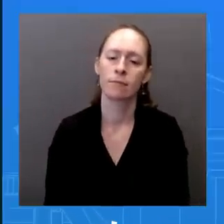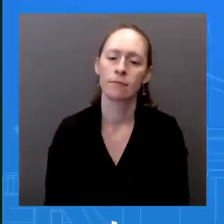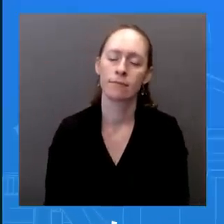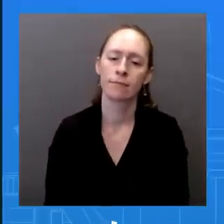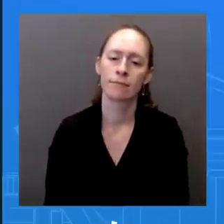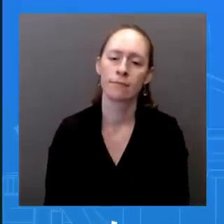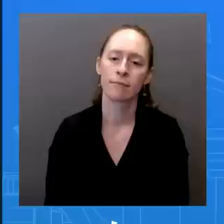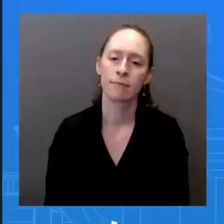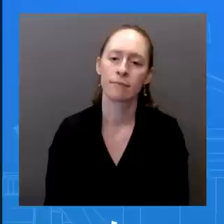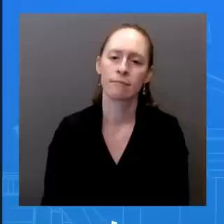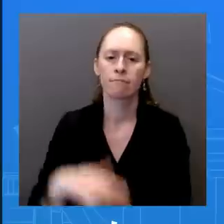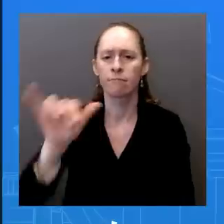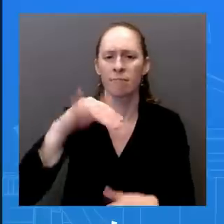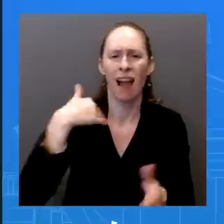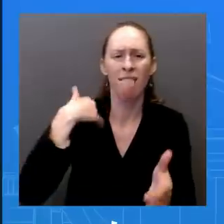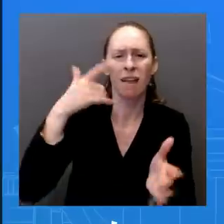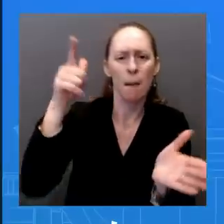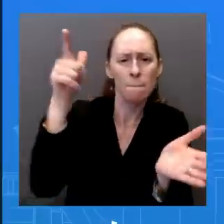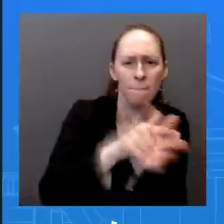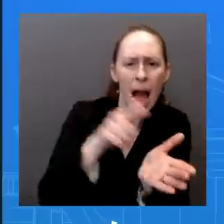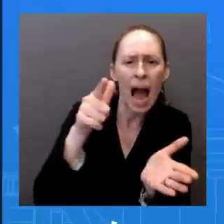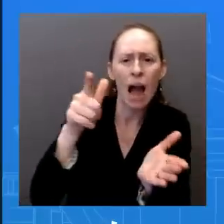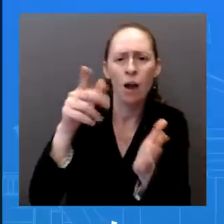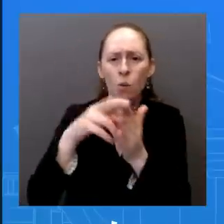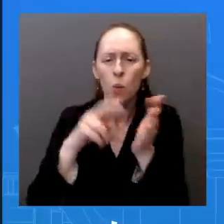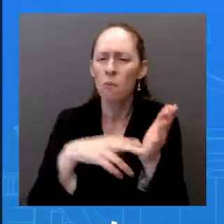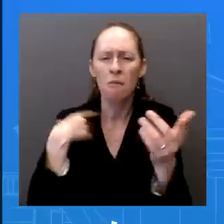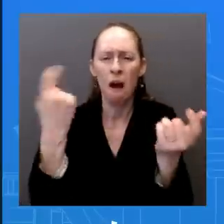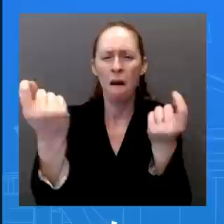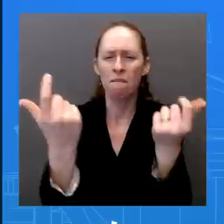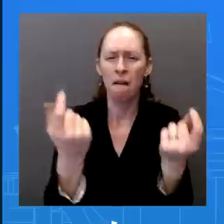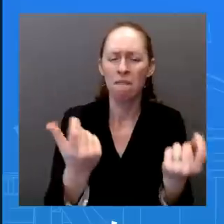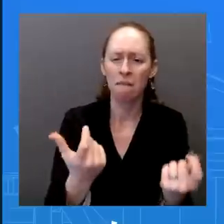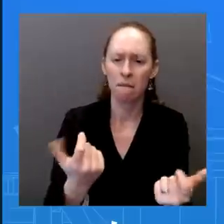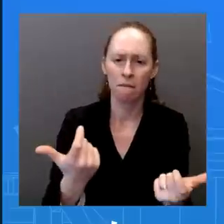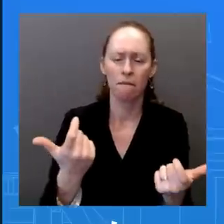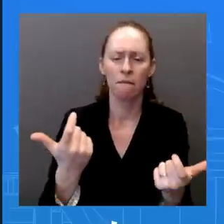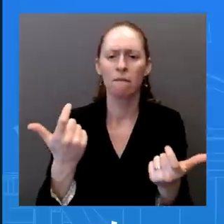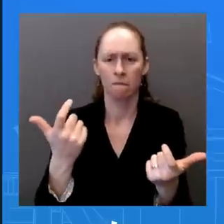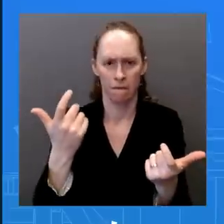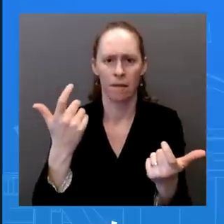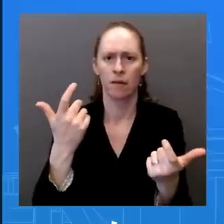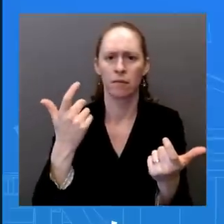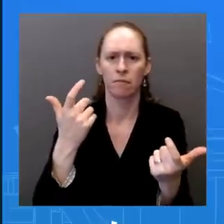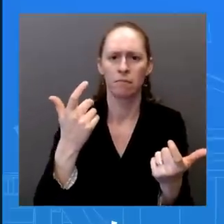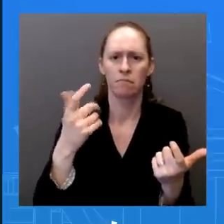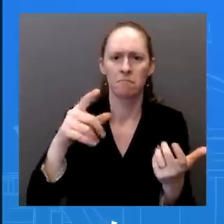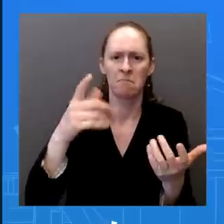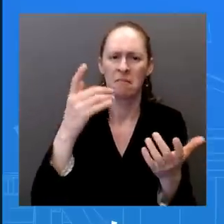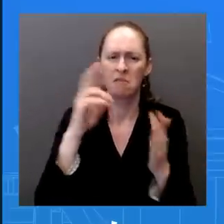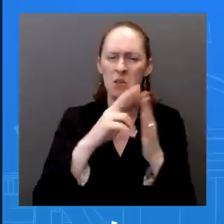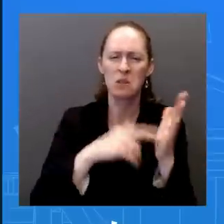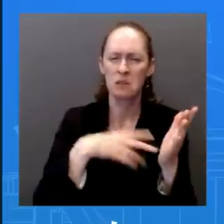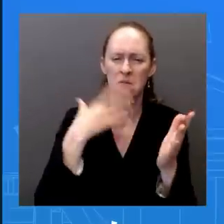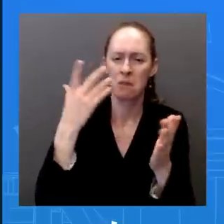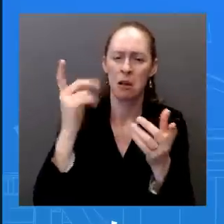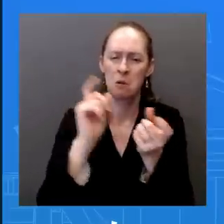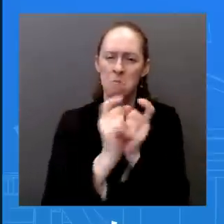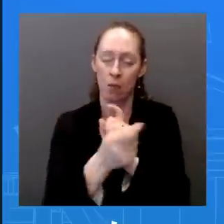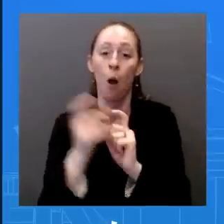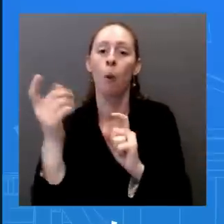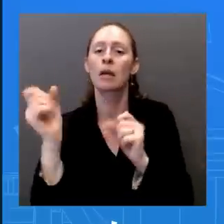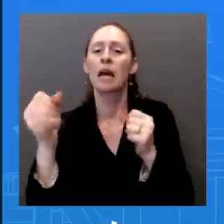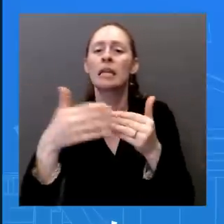overall prices come down. And then finally, he will be very focused on the nexus between climate and food, because the impacts of